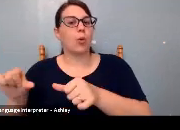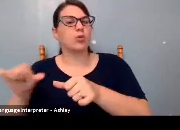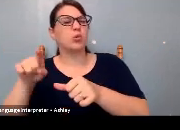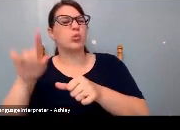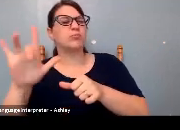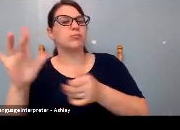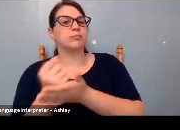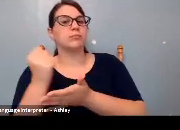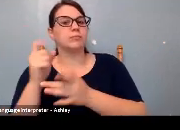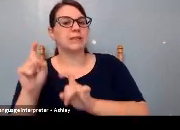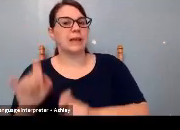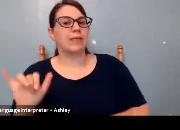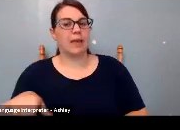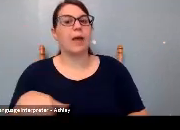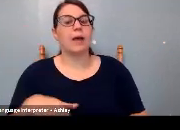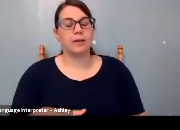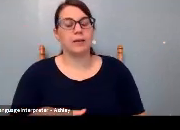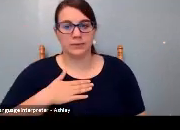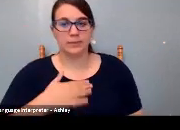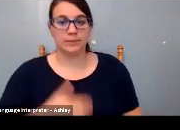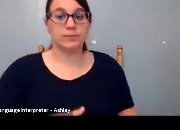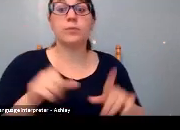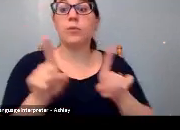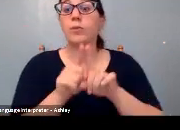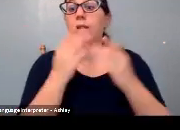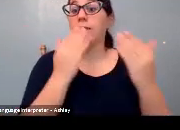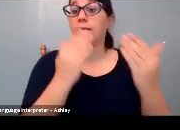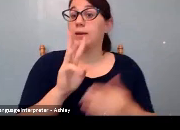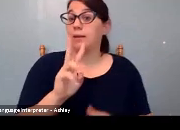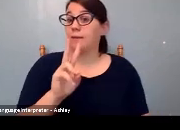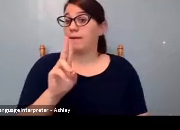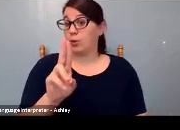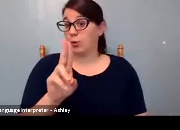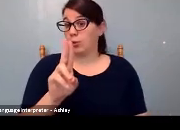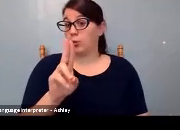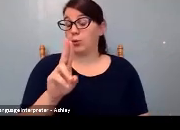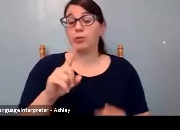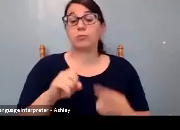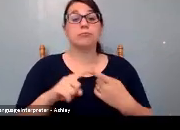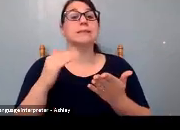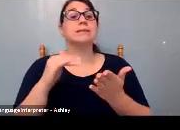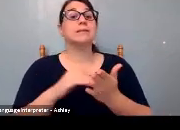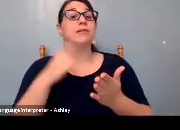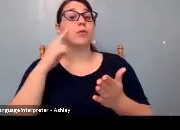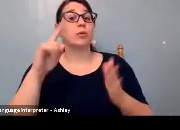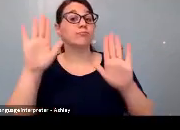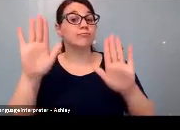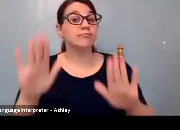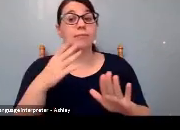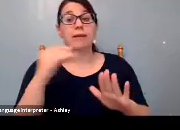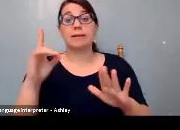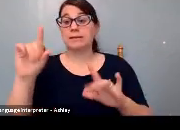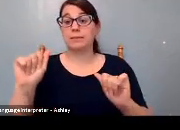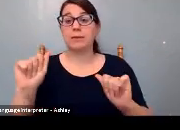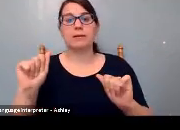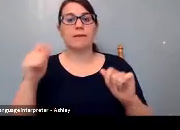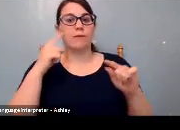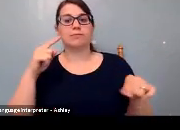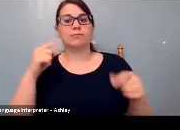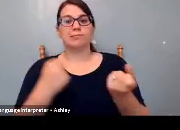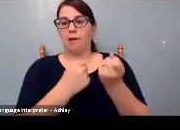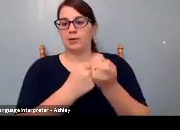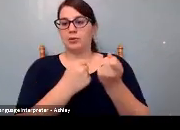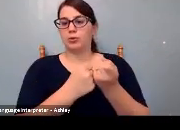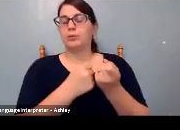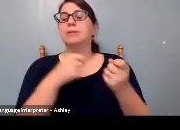want to thank West Virginia University Center for Excellence in Disabilities for sponsoring the social work CEs and making